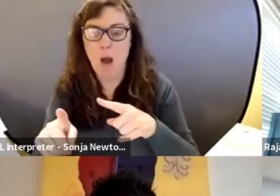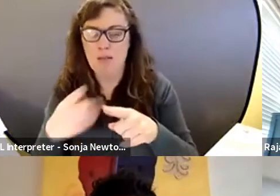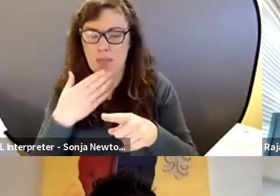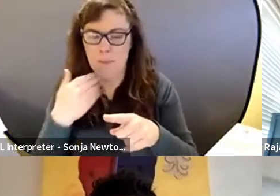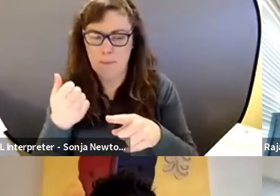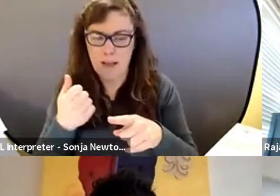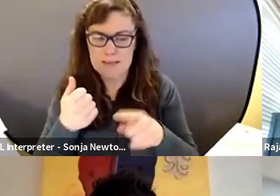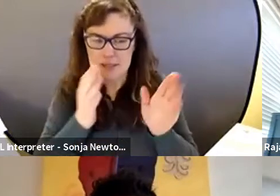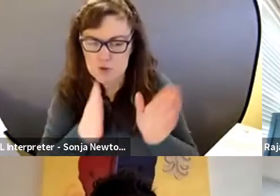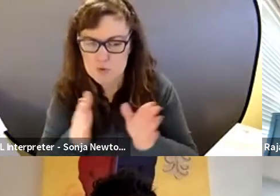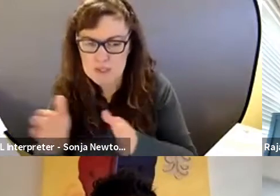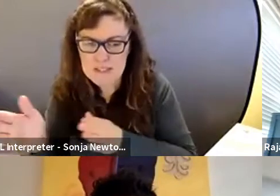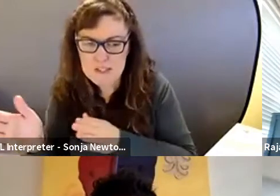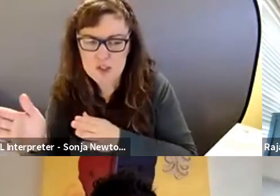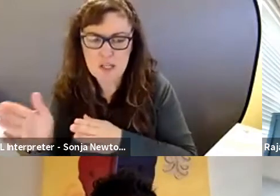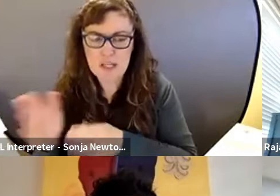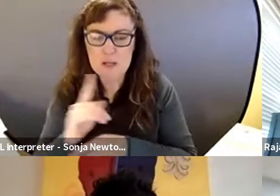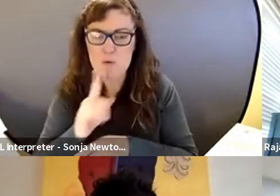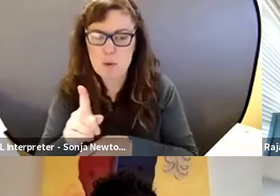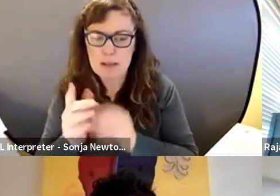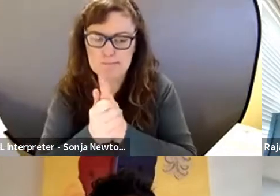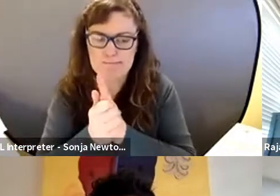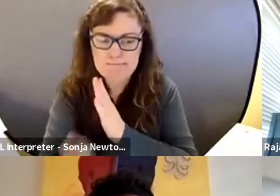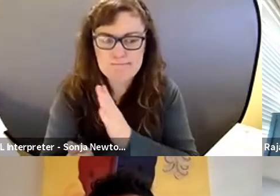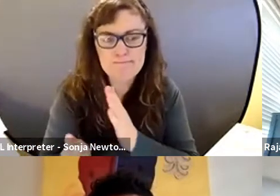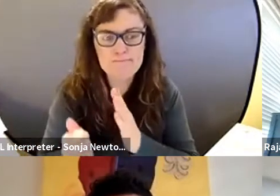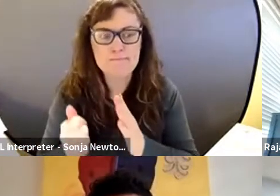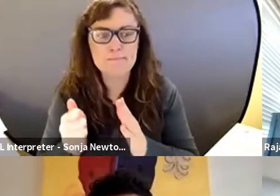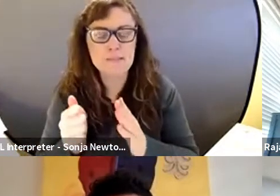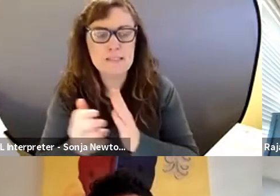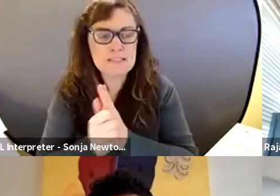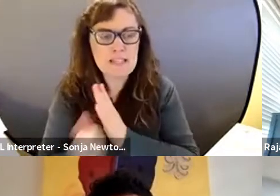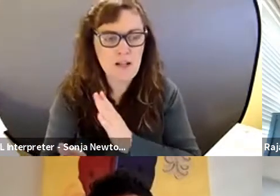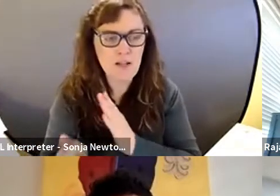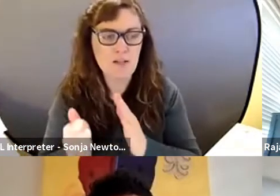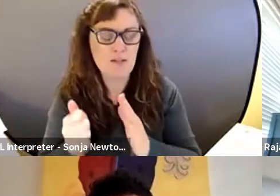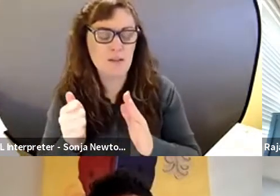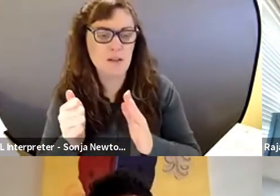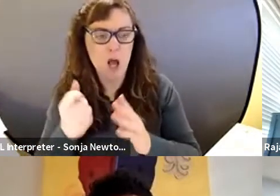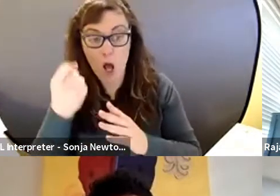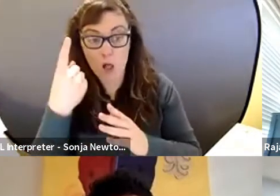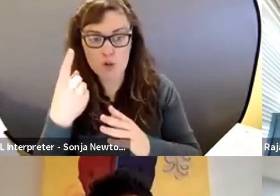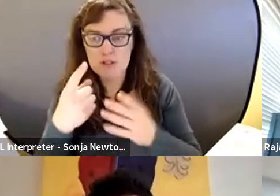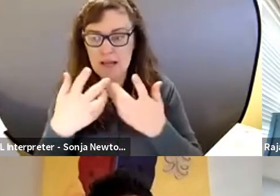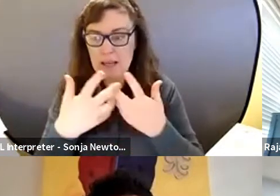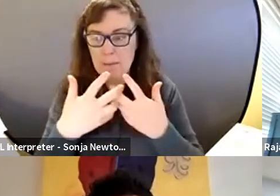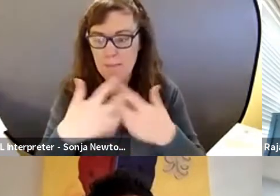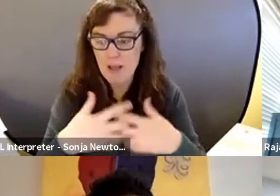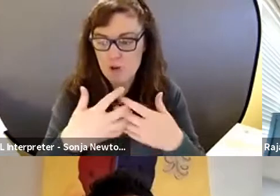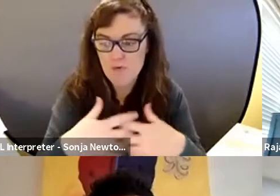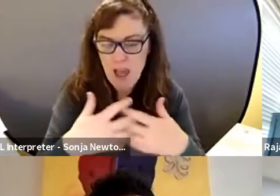way, in a skilled way, understanding manufacturing, understanding like